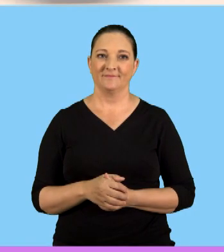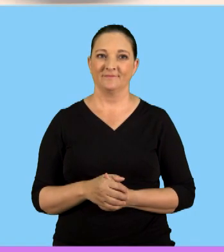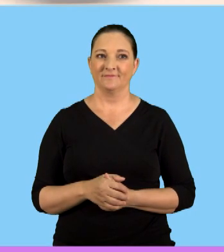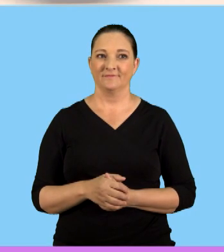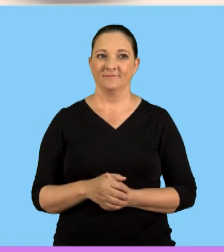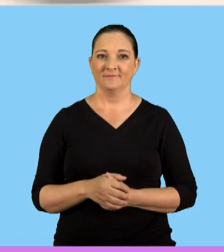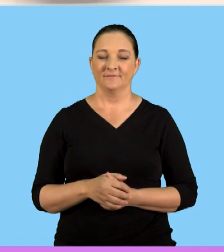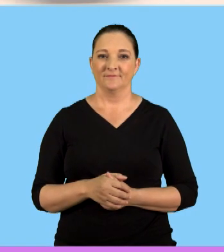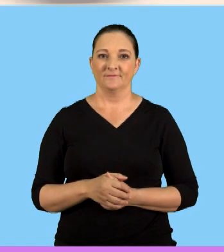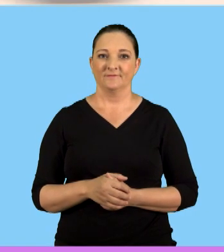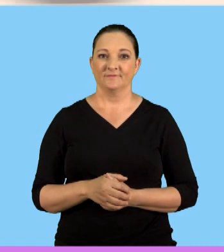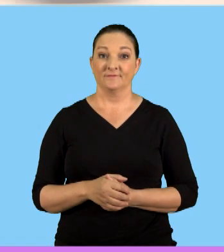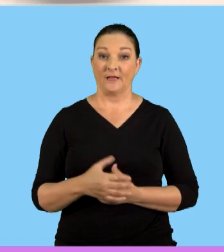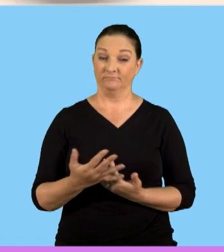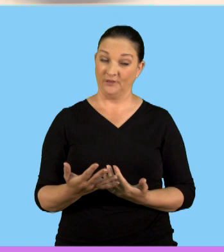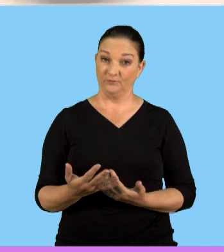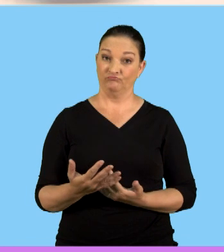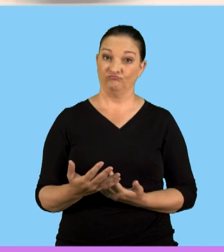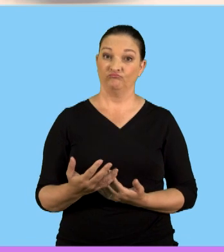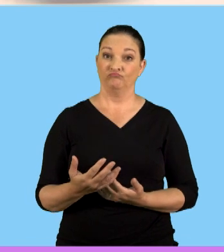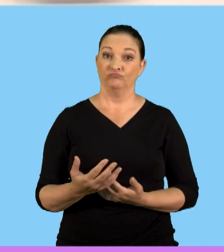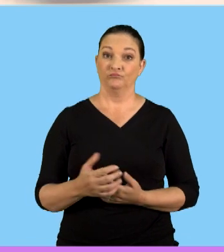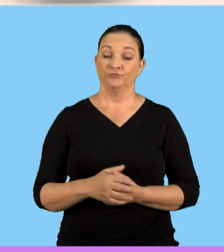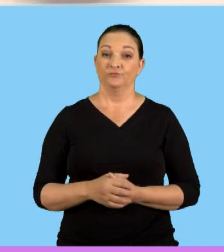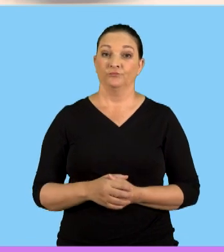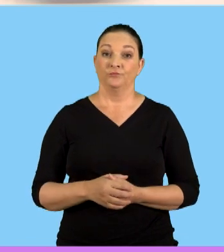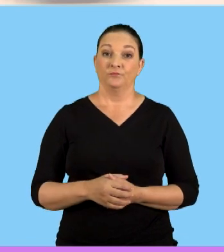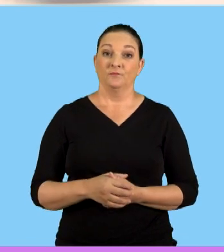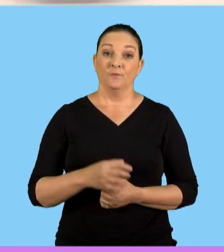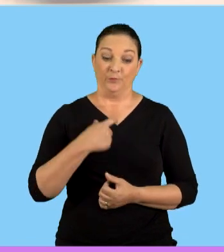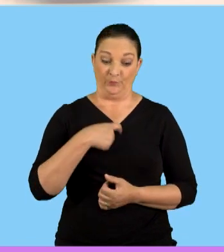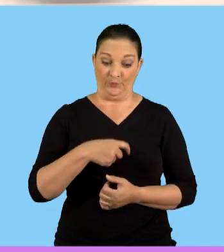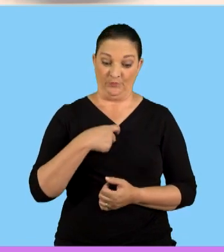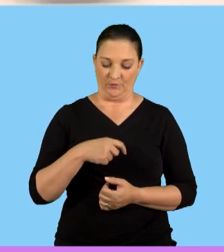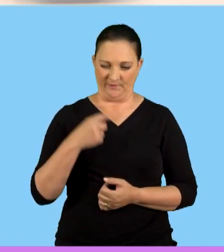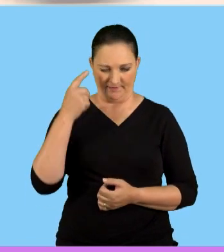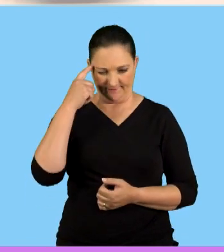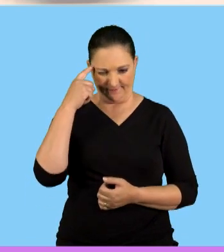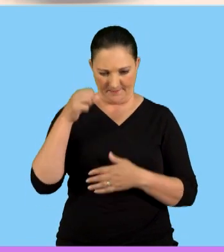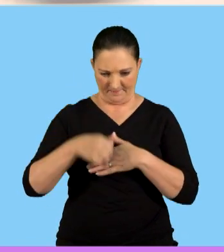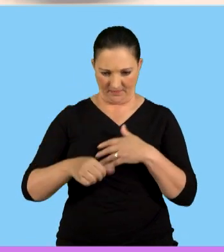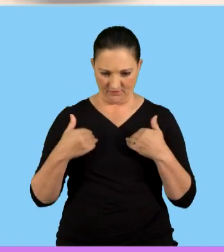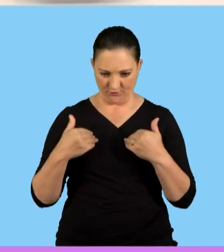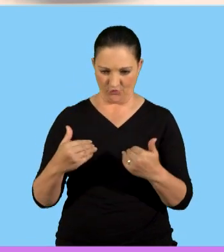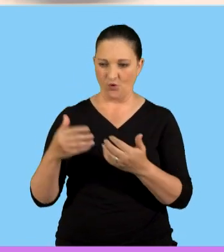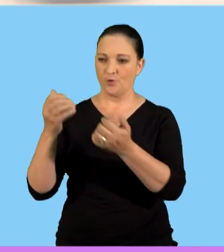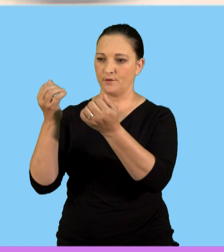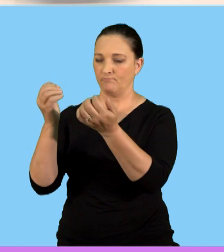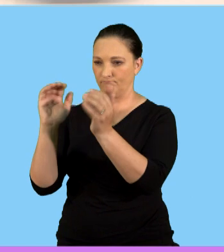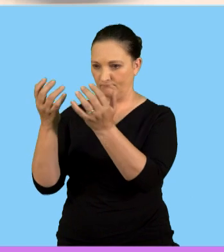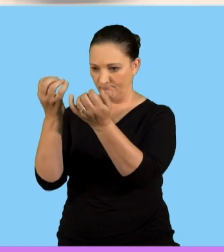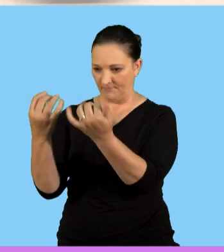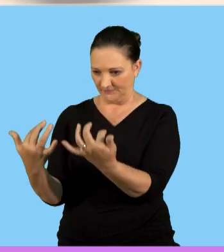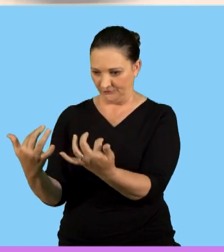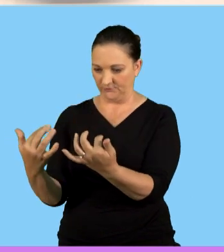Okay. Personally, we usually do budgets at the start of the month and an income and expenditure